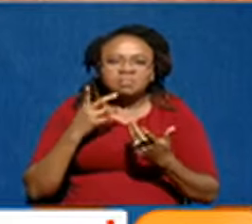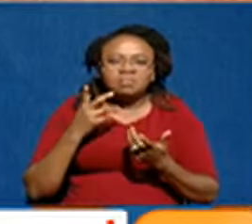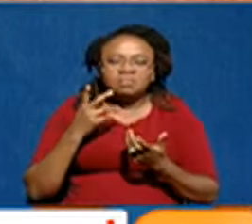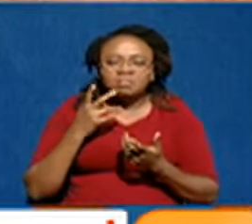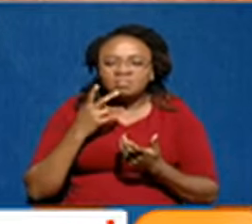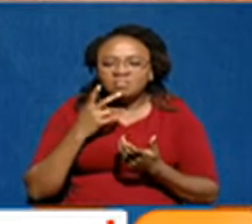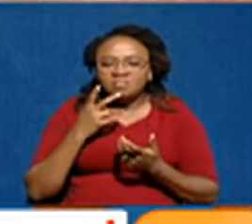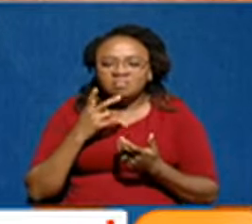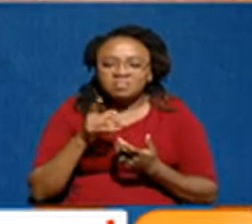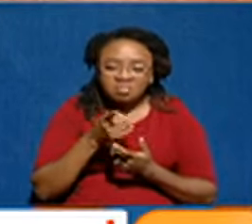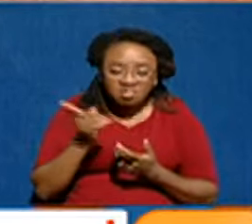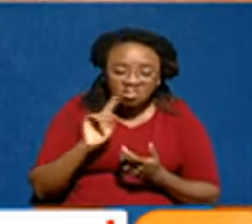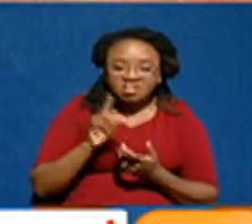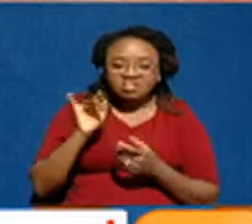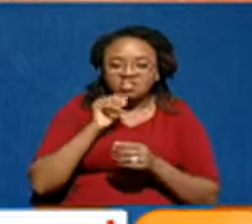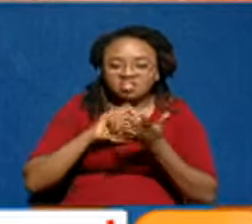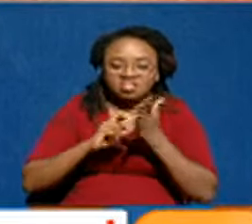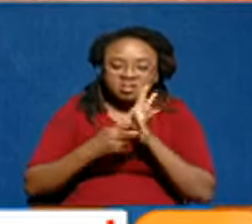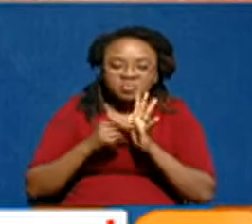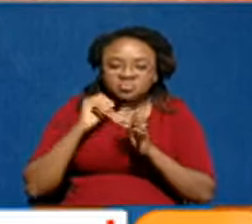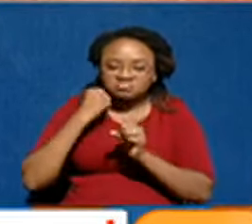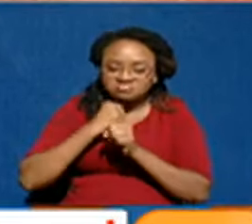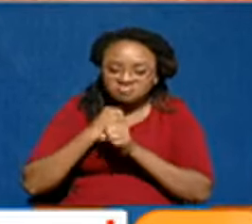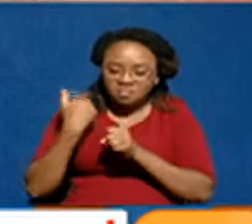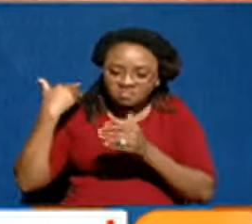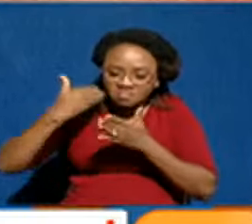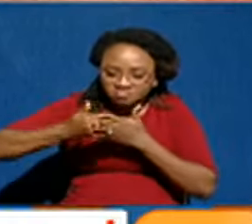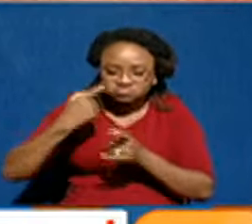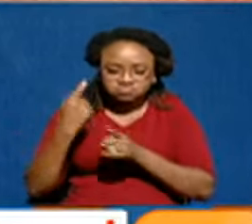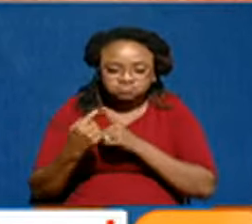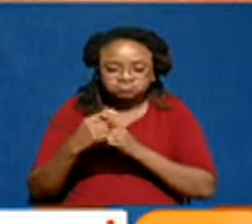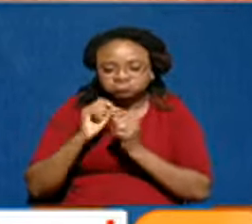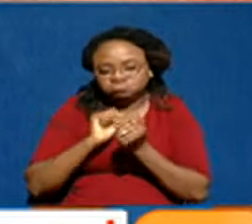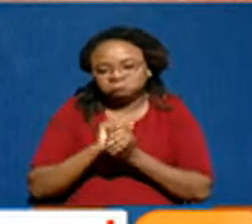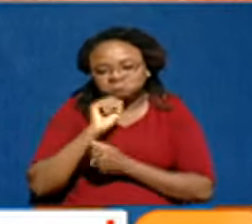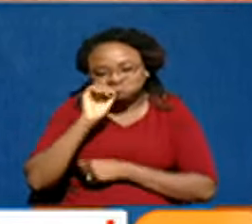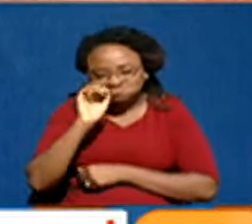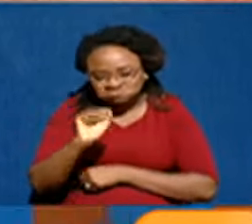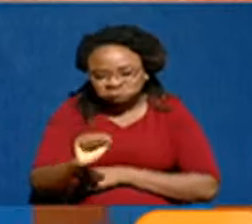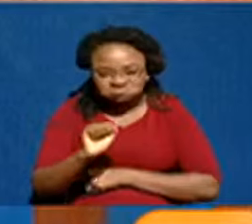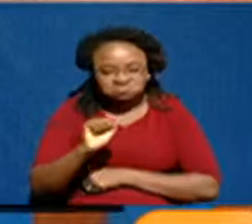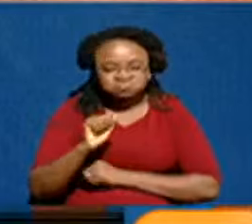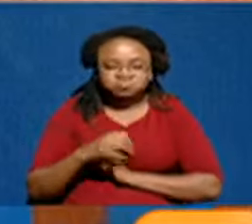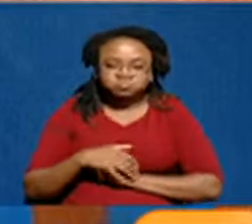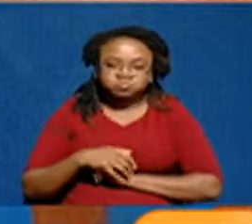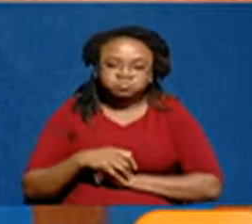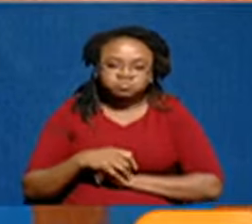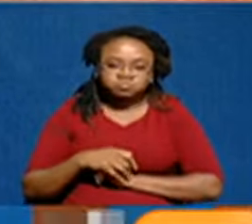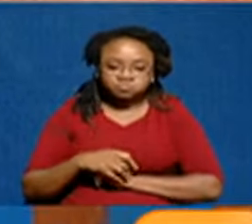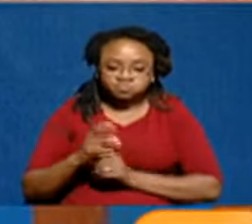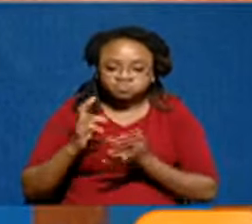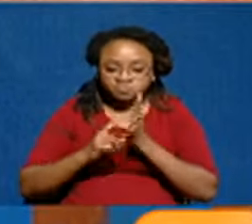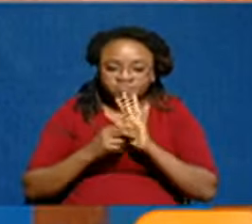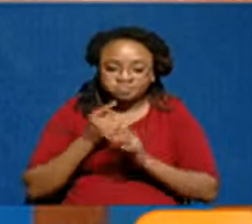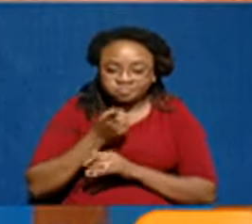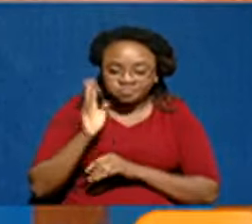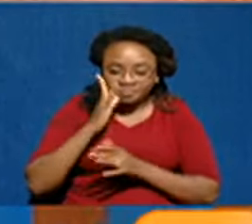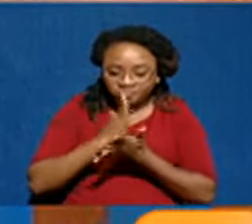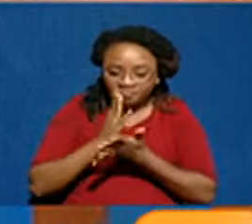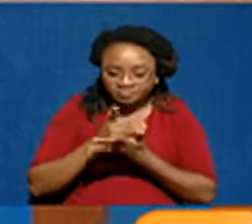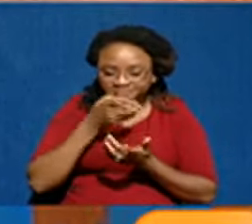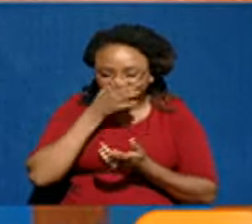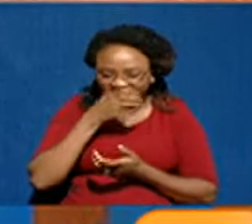for 15 years. And they have actually contravened the law in that they are renewing